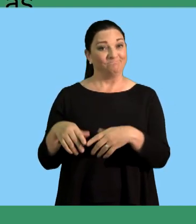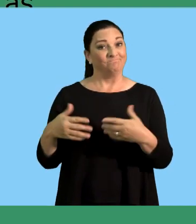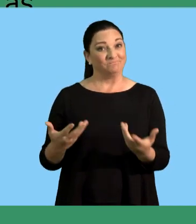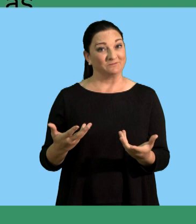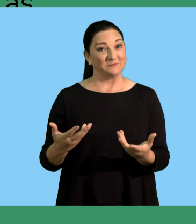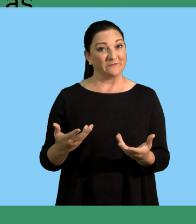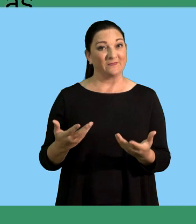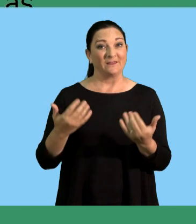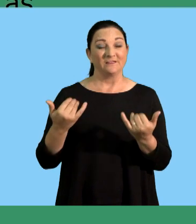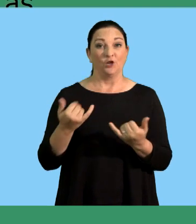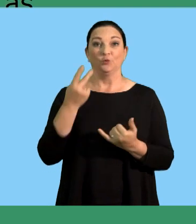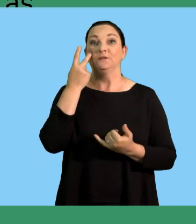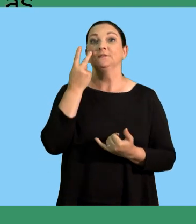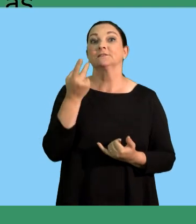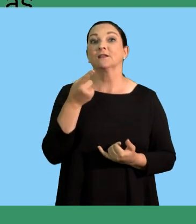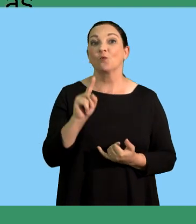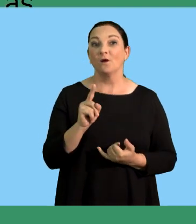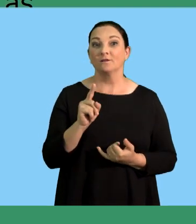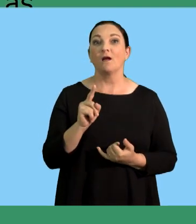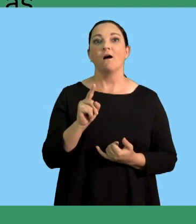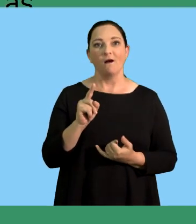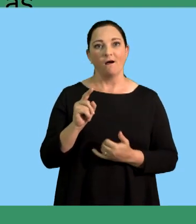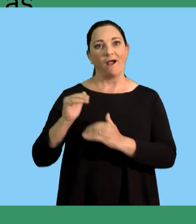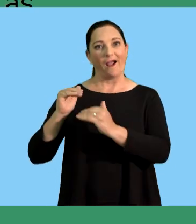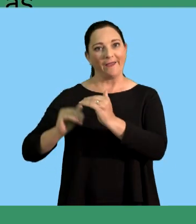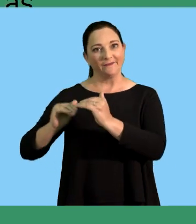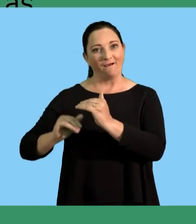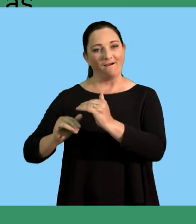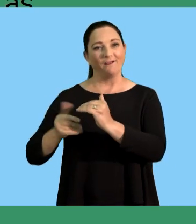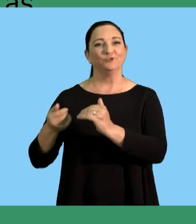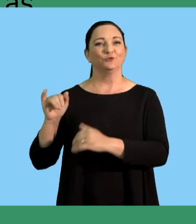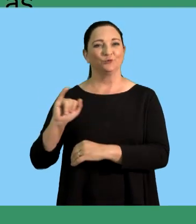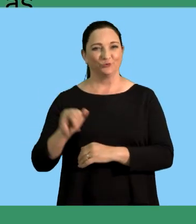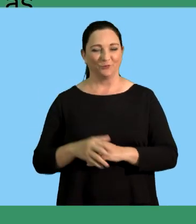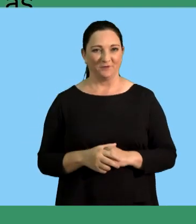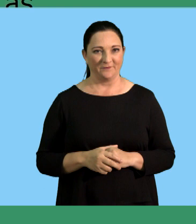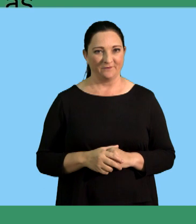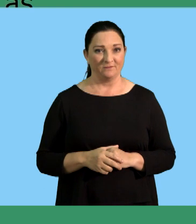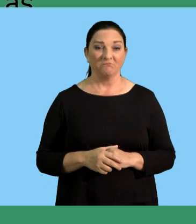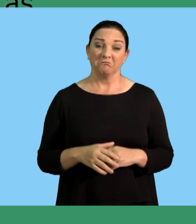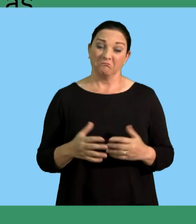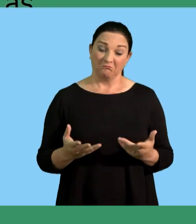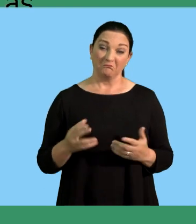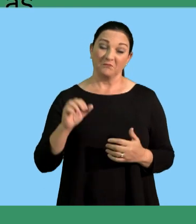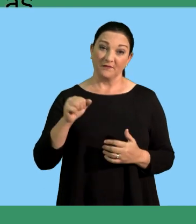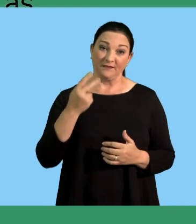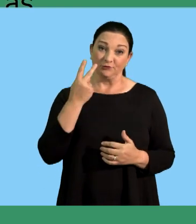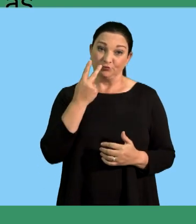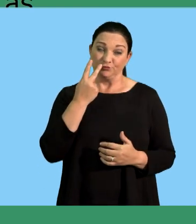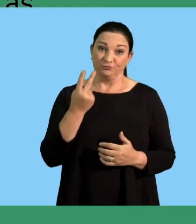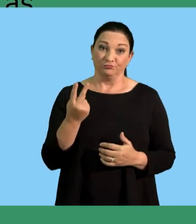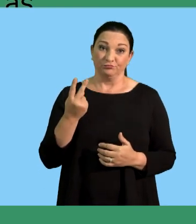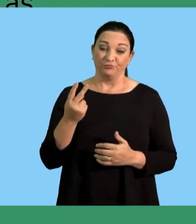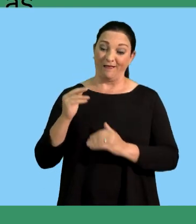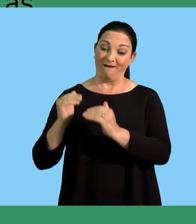stock. So what happens there is that we see under insurance, there is under insurance there,